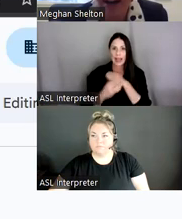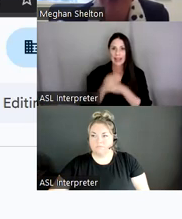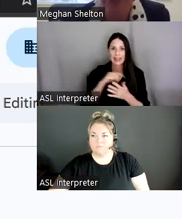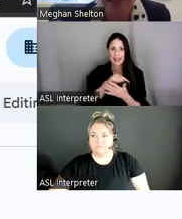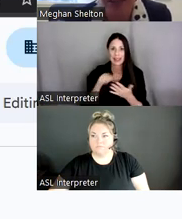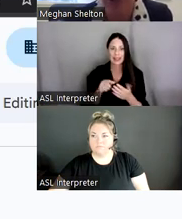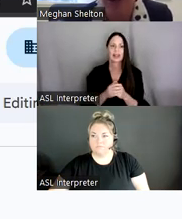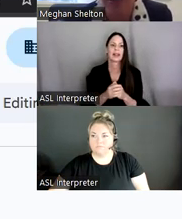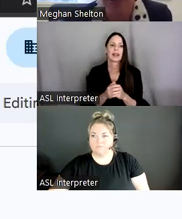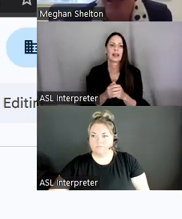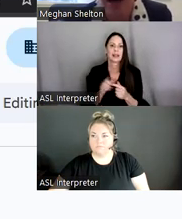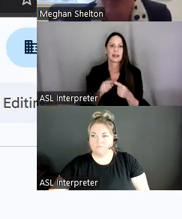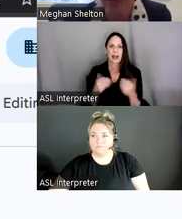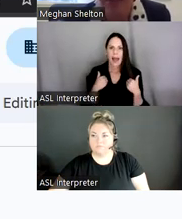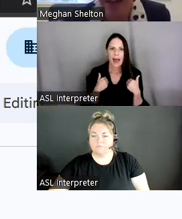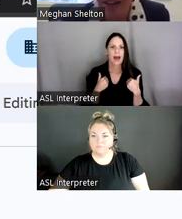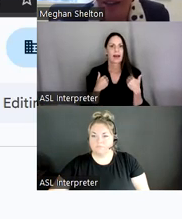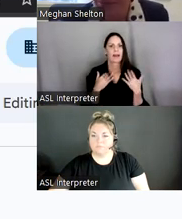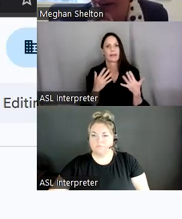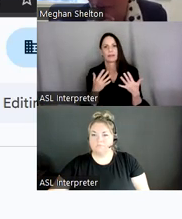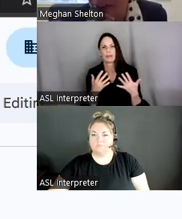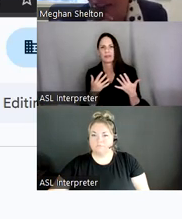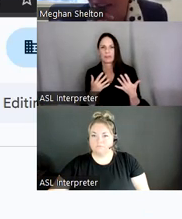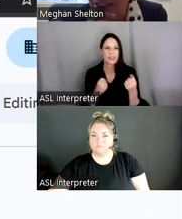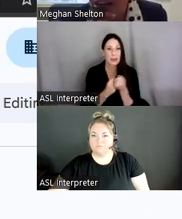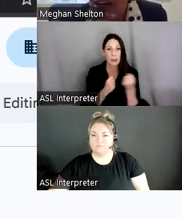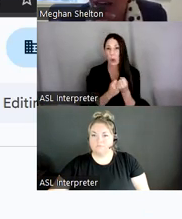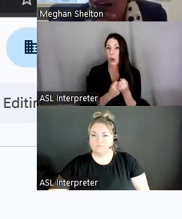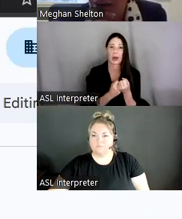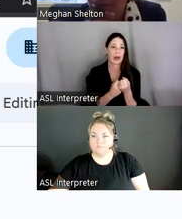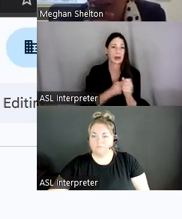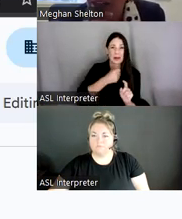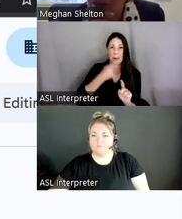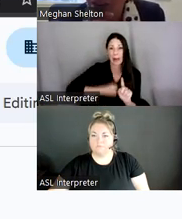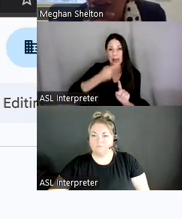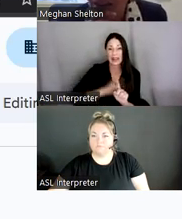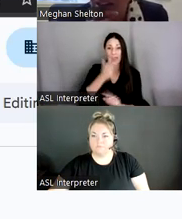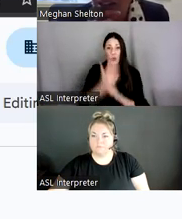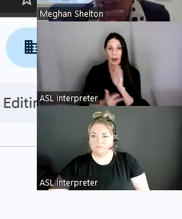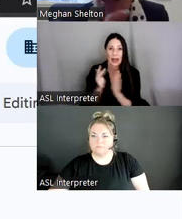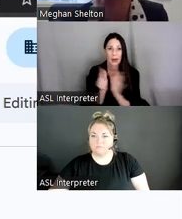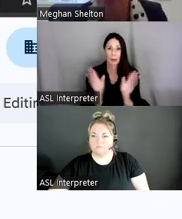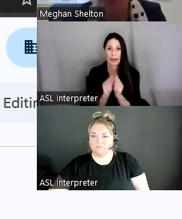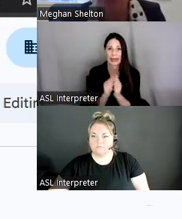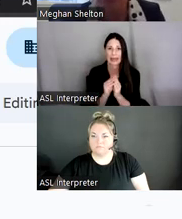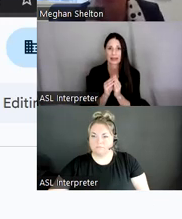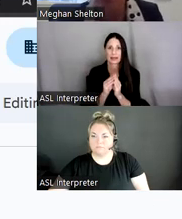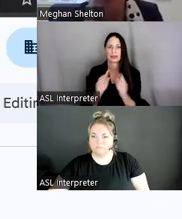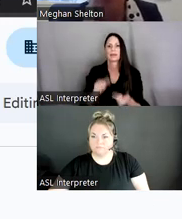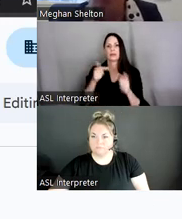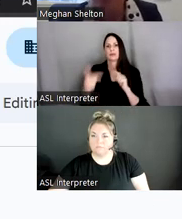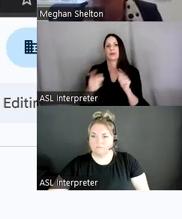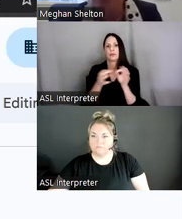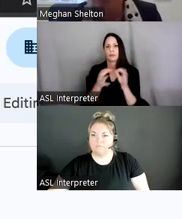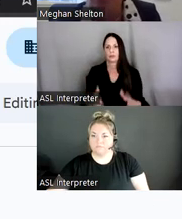to have and support monthly 3-hour meetings. I know that in legislation, this